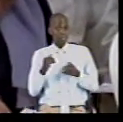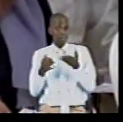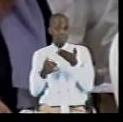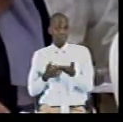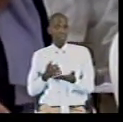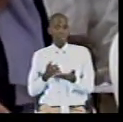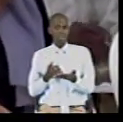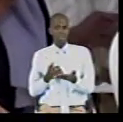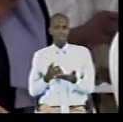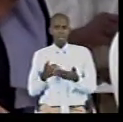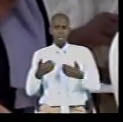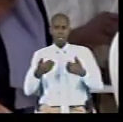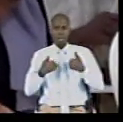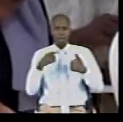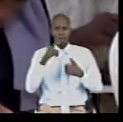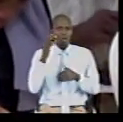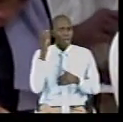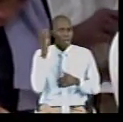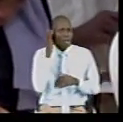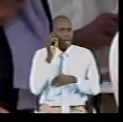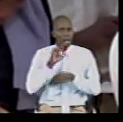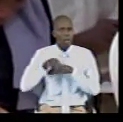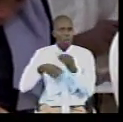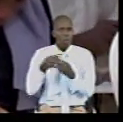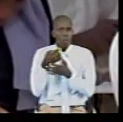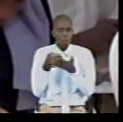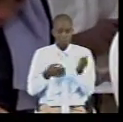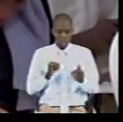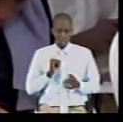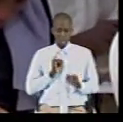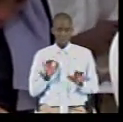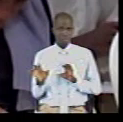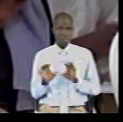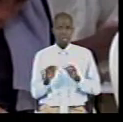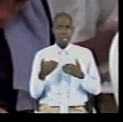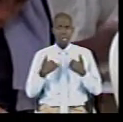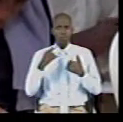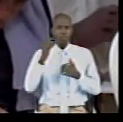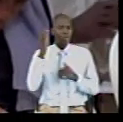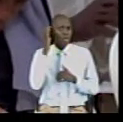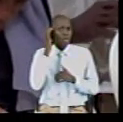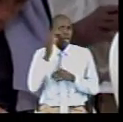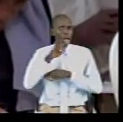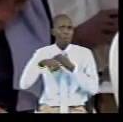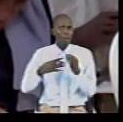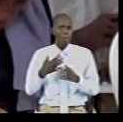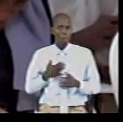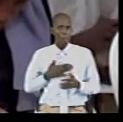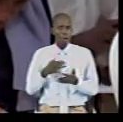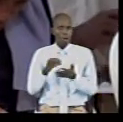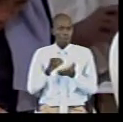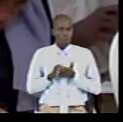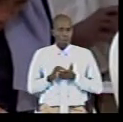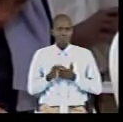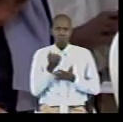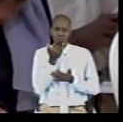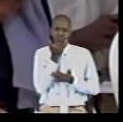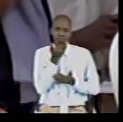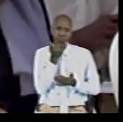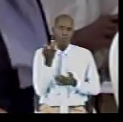heard about what I did? Have you heard about my compromise? Have you heard about